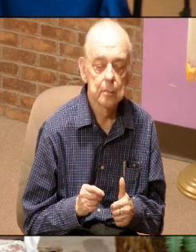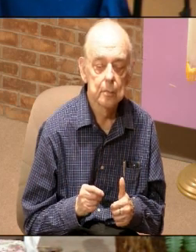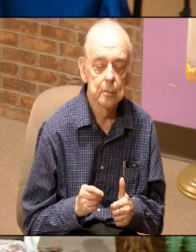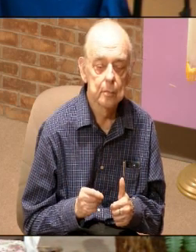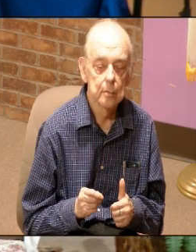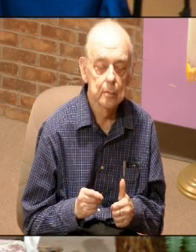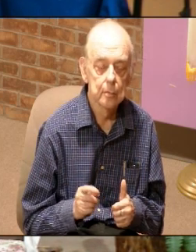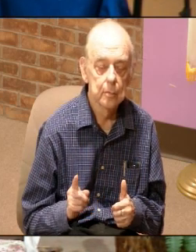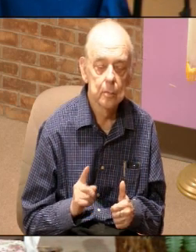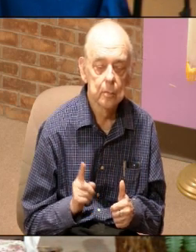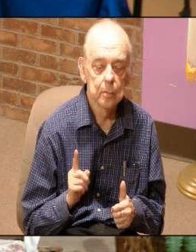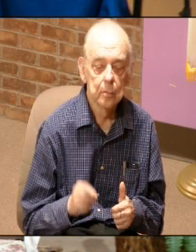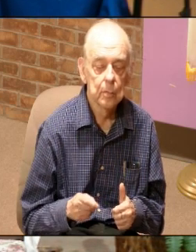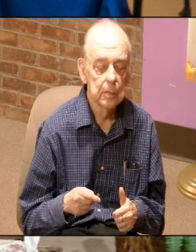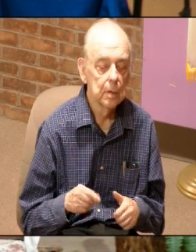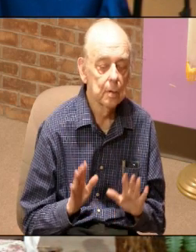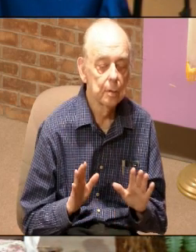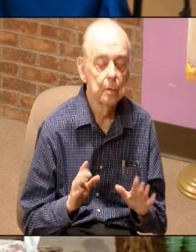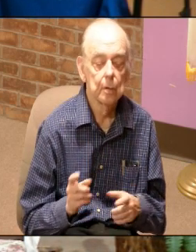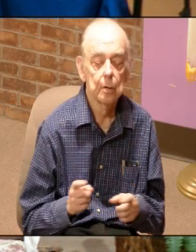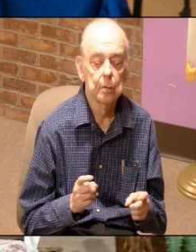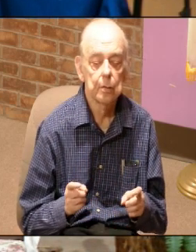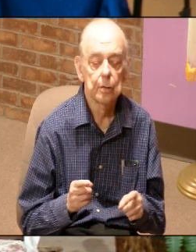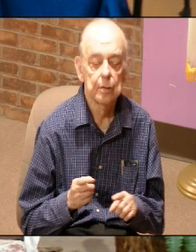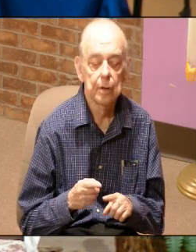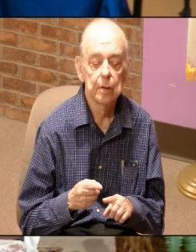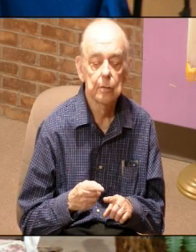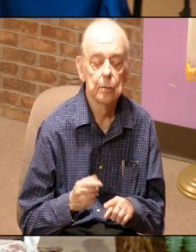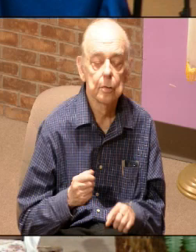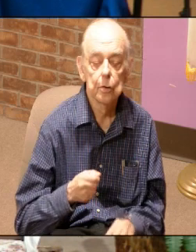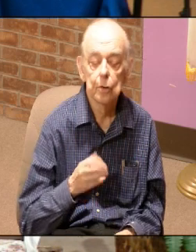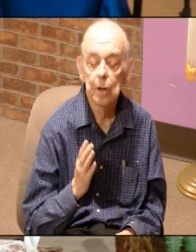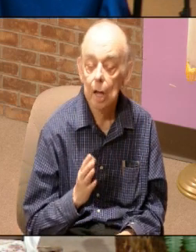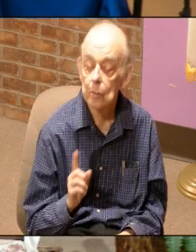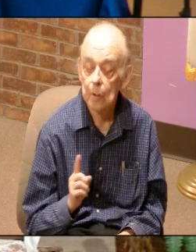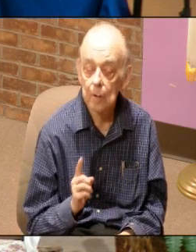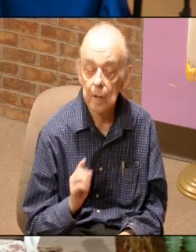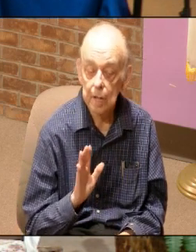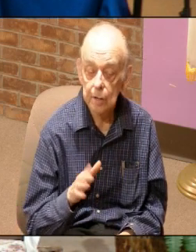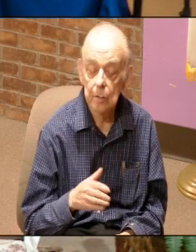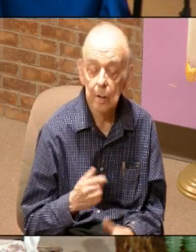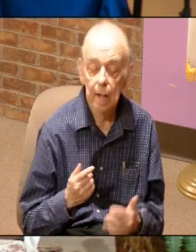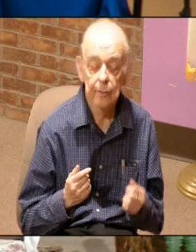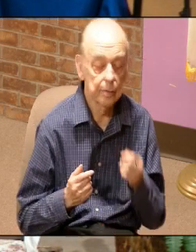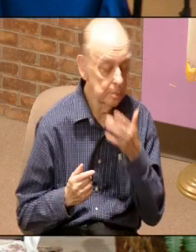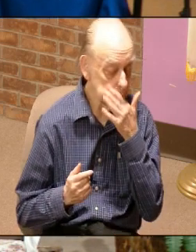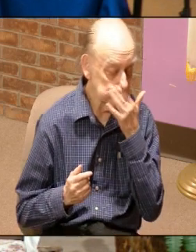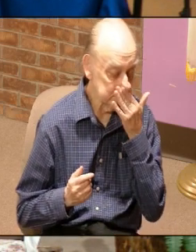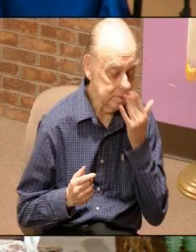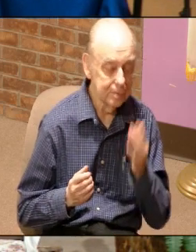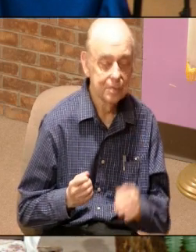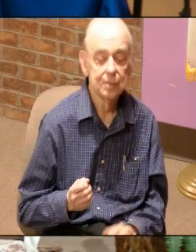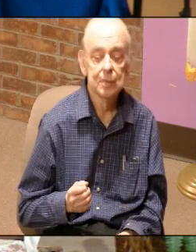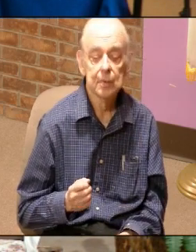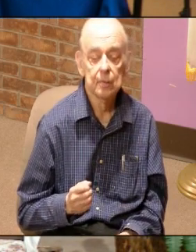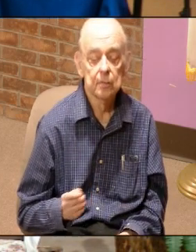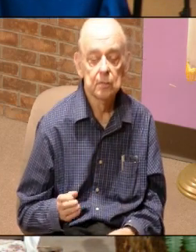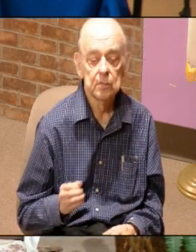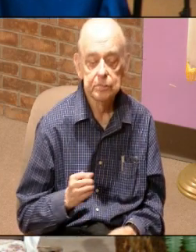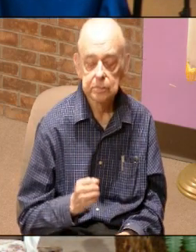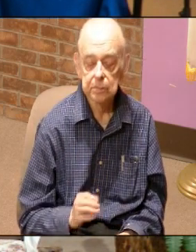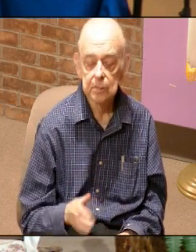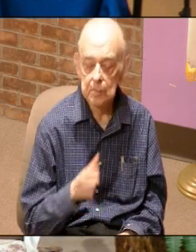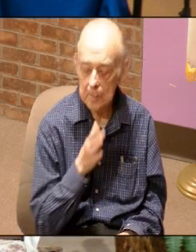where do you need to surrender control to God in your life as